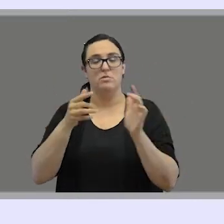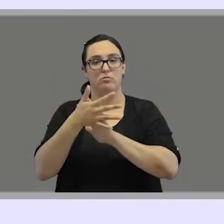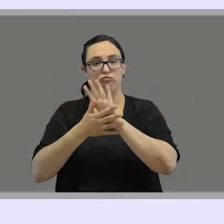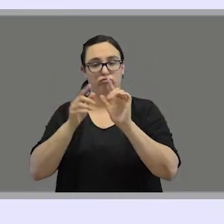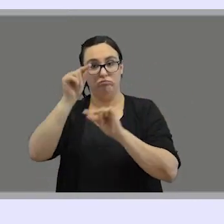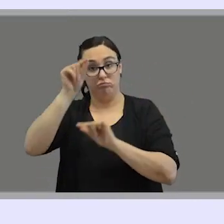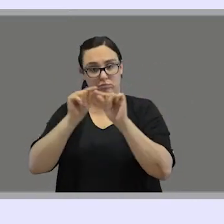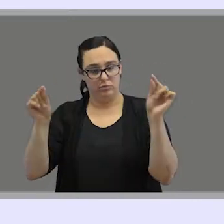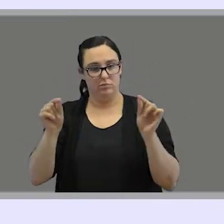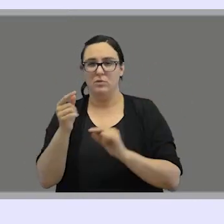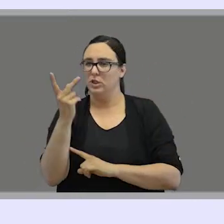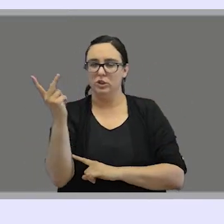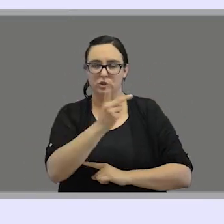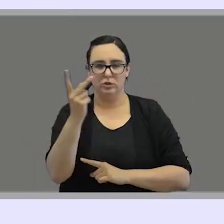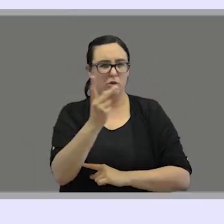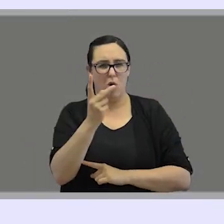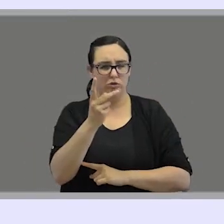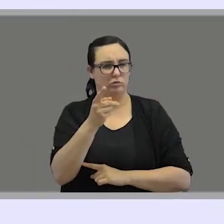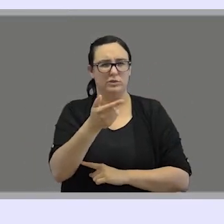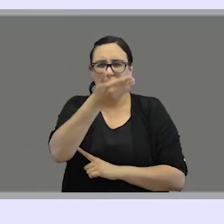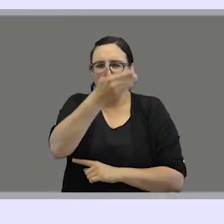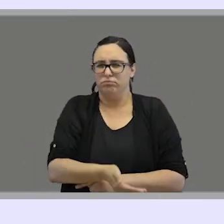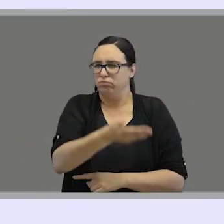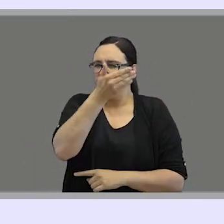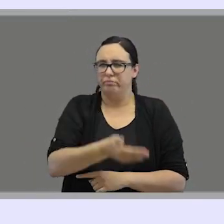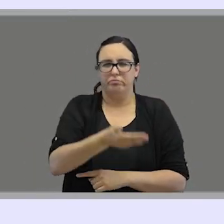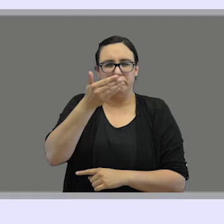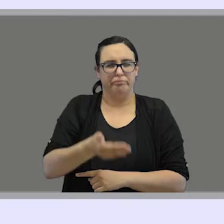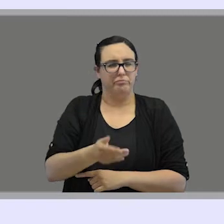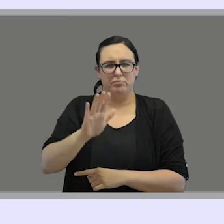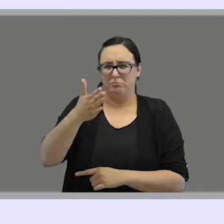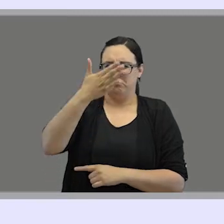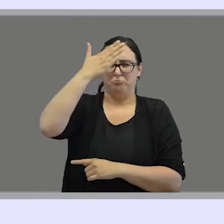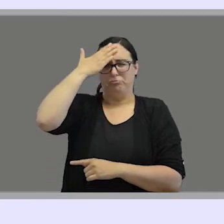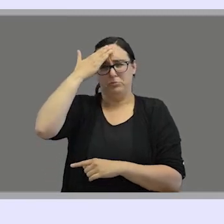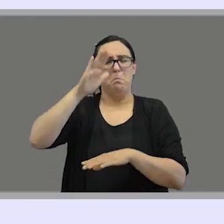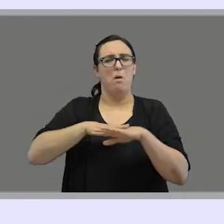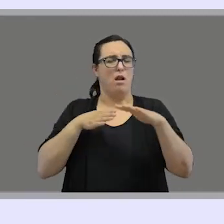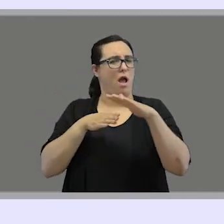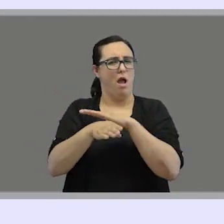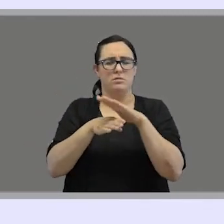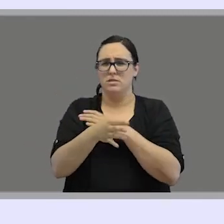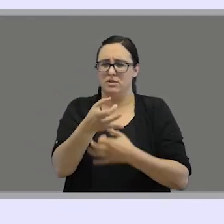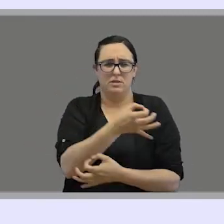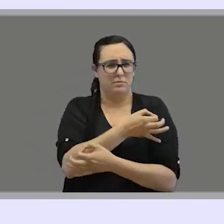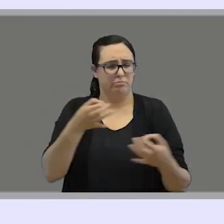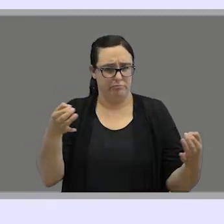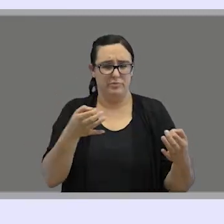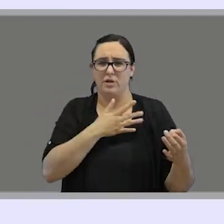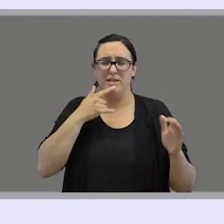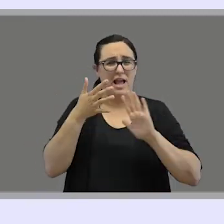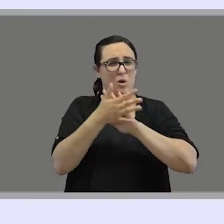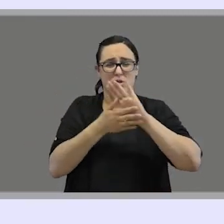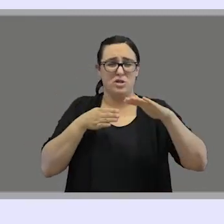the signers on screen, has been mentioned to be of utmost importance to grant accessibility